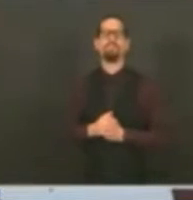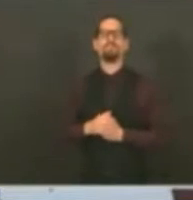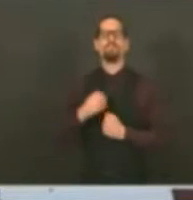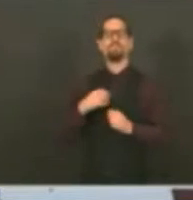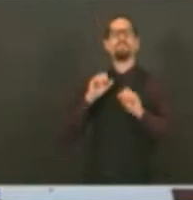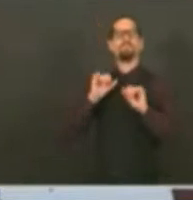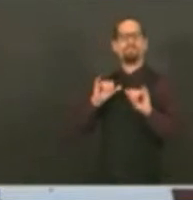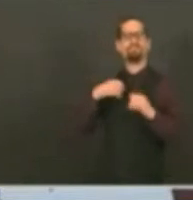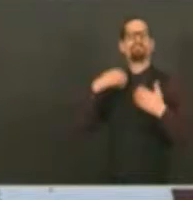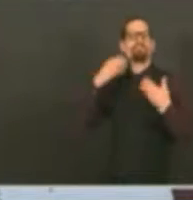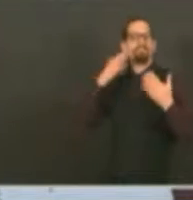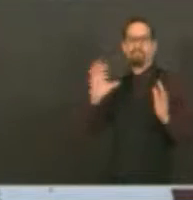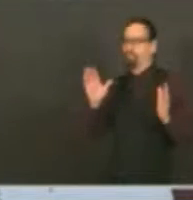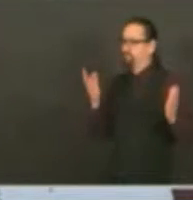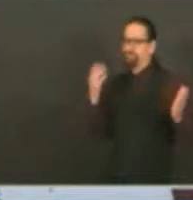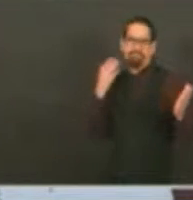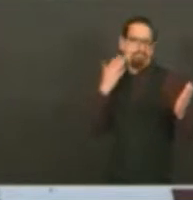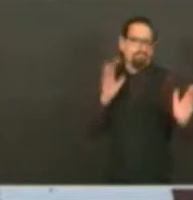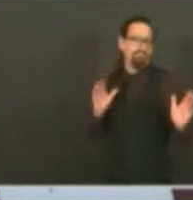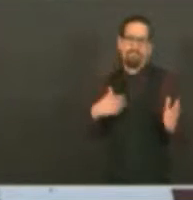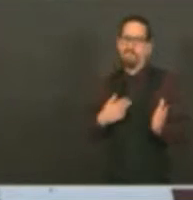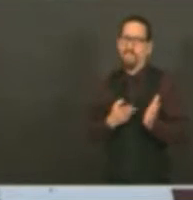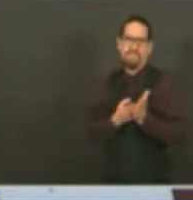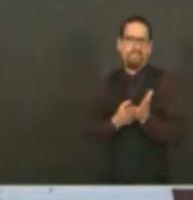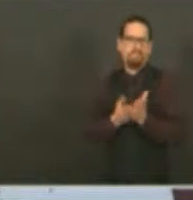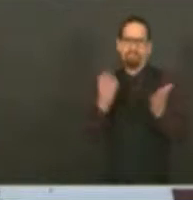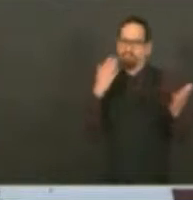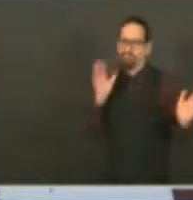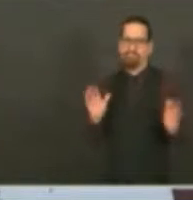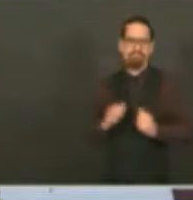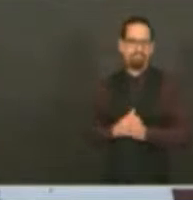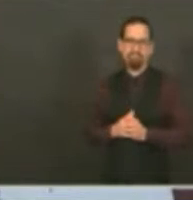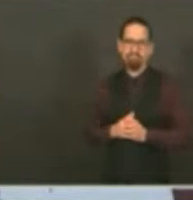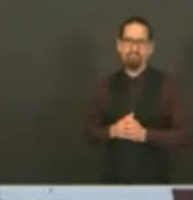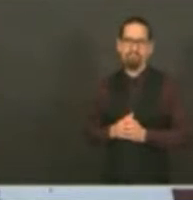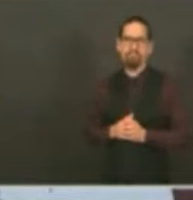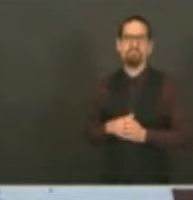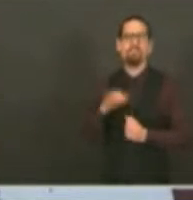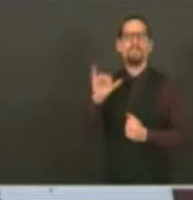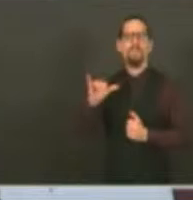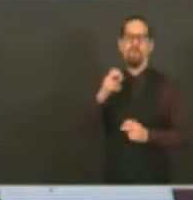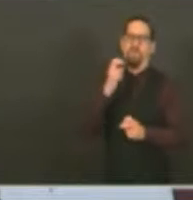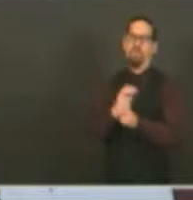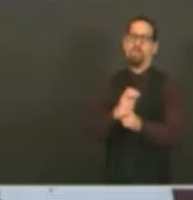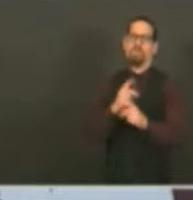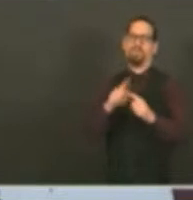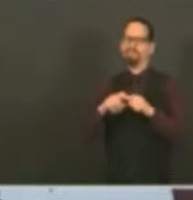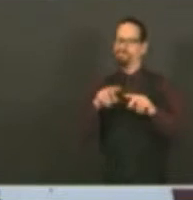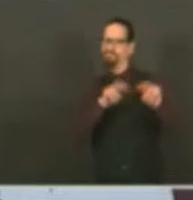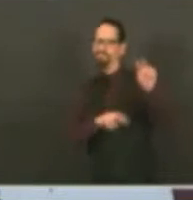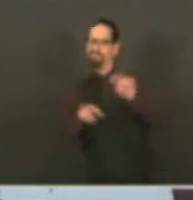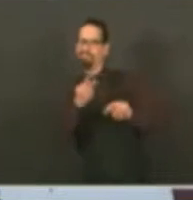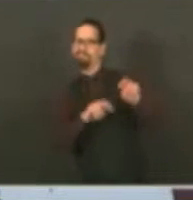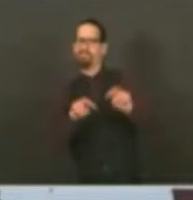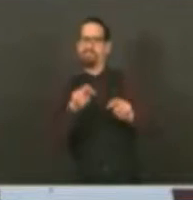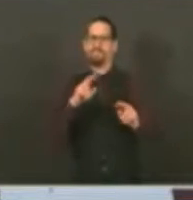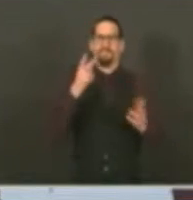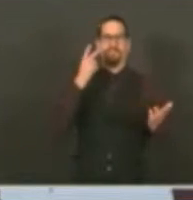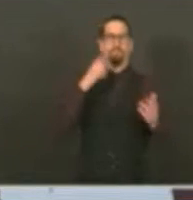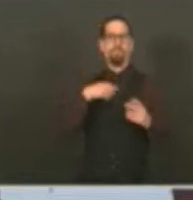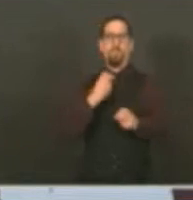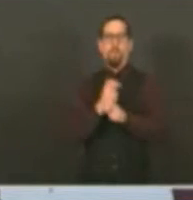know. I don't know. That's a hard thing to know because it's hard to be in people's